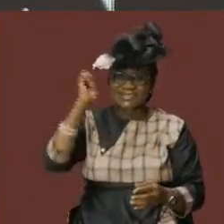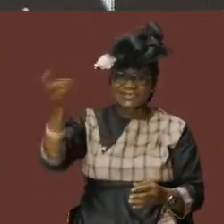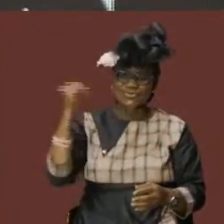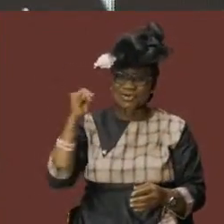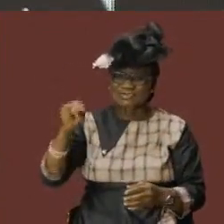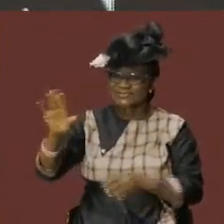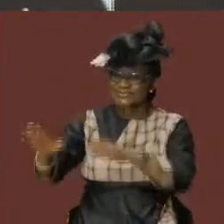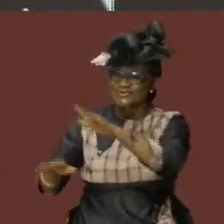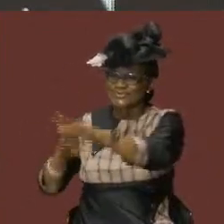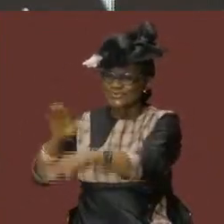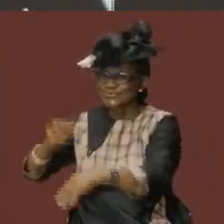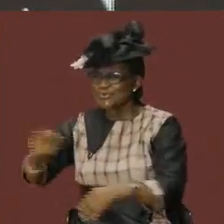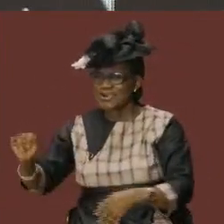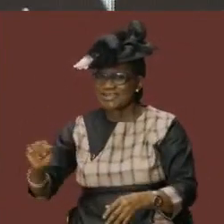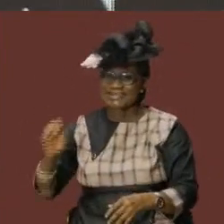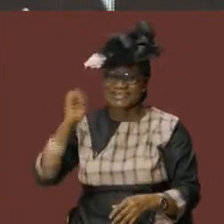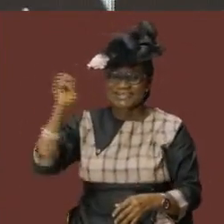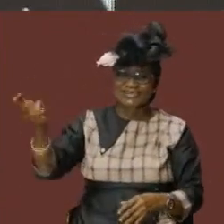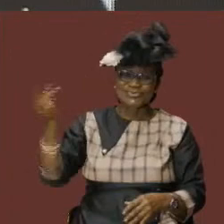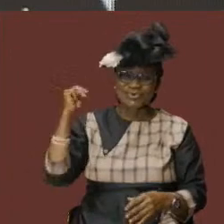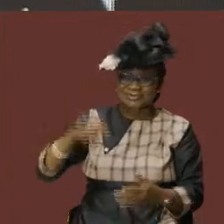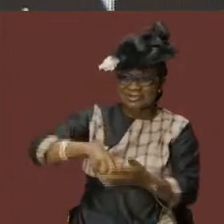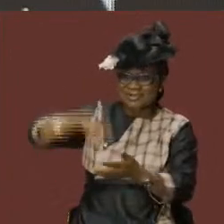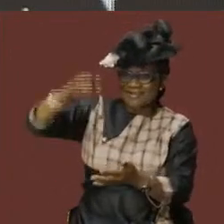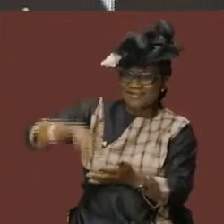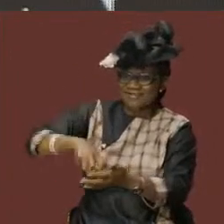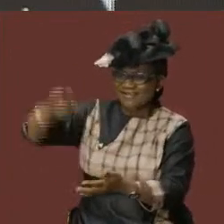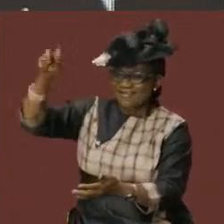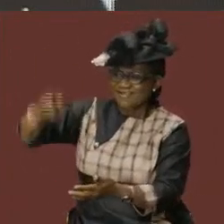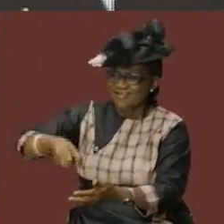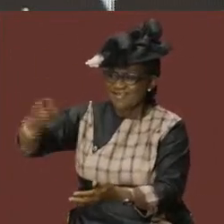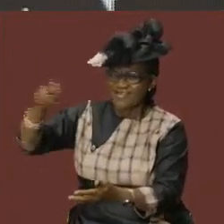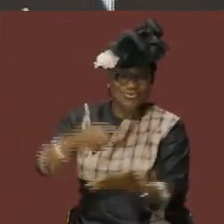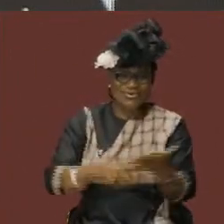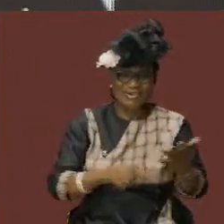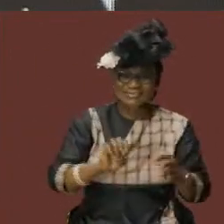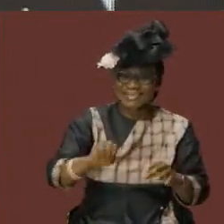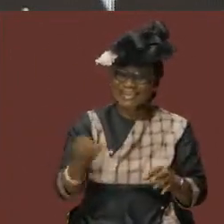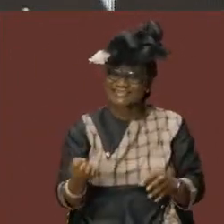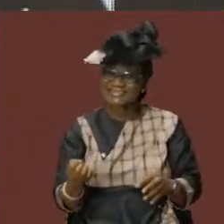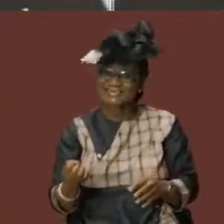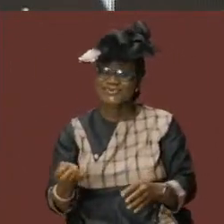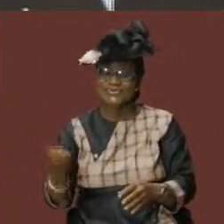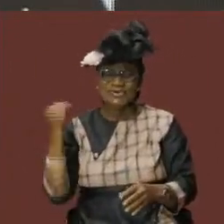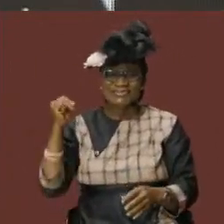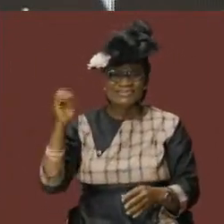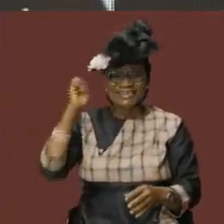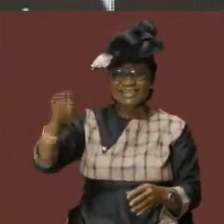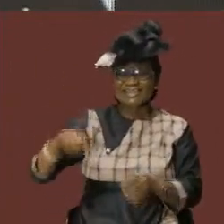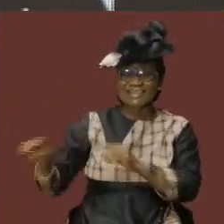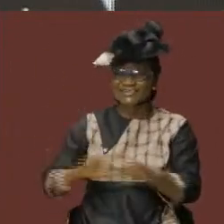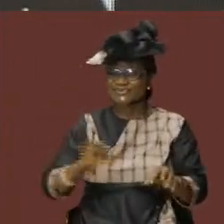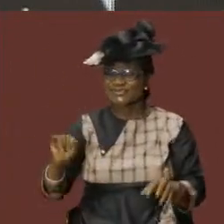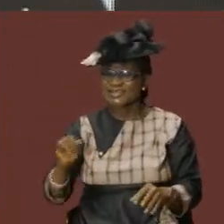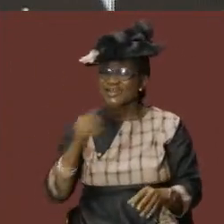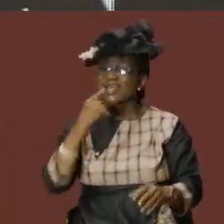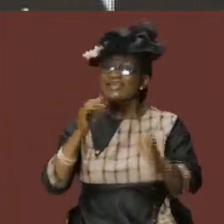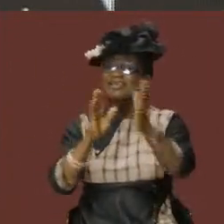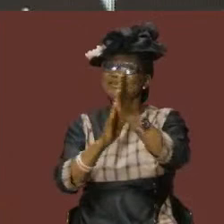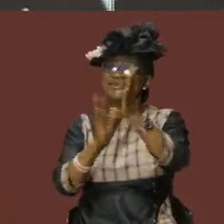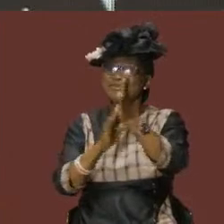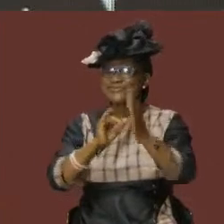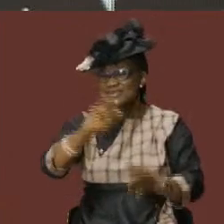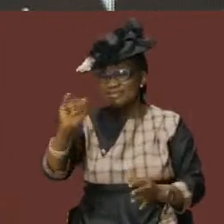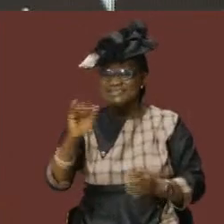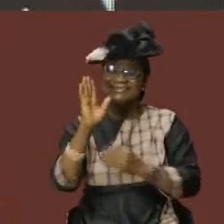was sleeping, and what else was he doing? Praising God, praising God. He wanted